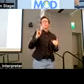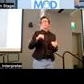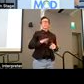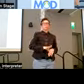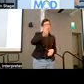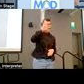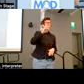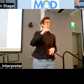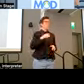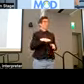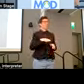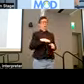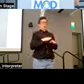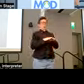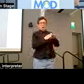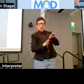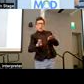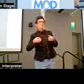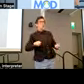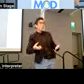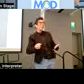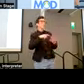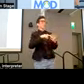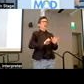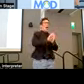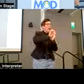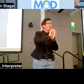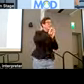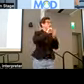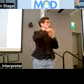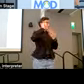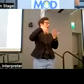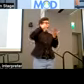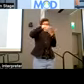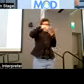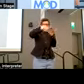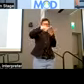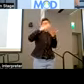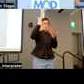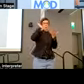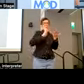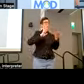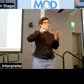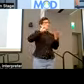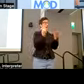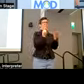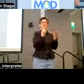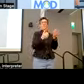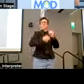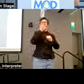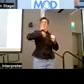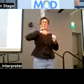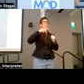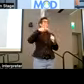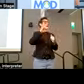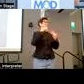ramps and curb cuts and elevators and buildings, because at the time, many, if not most of our